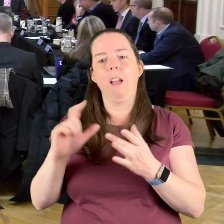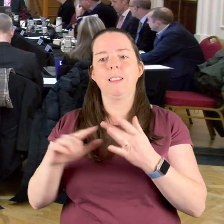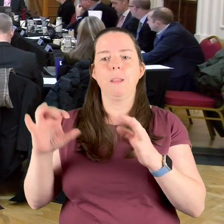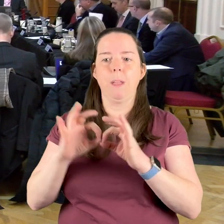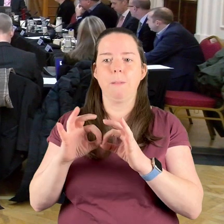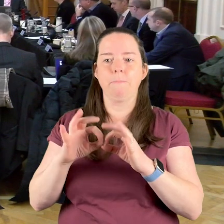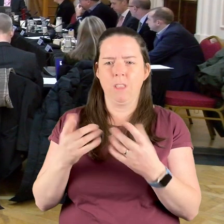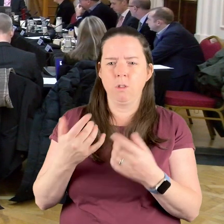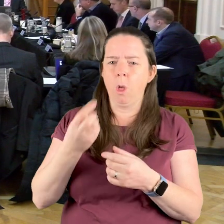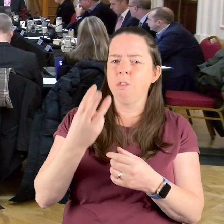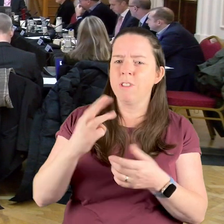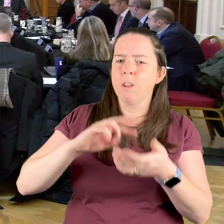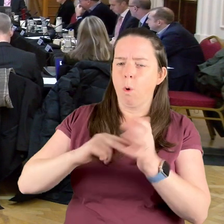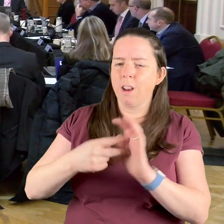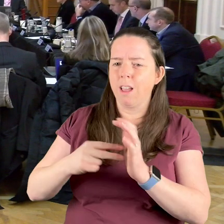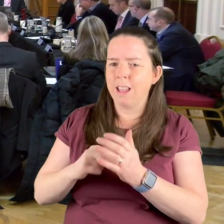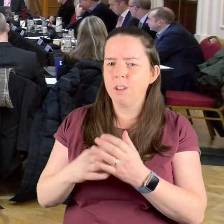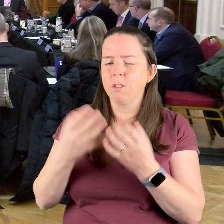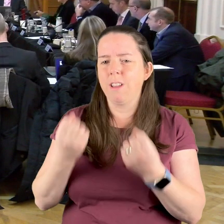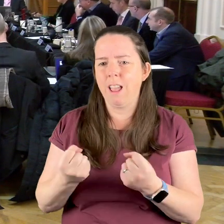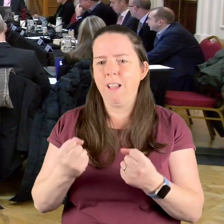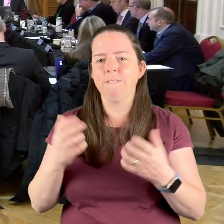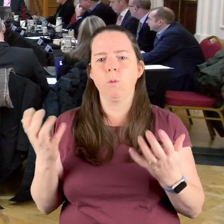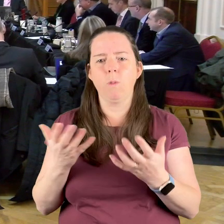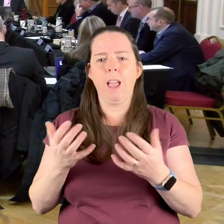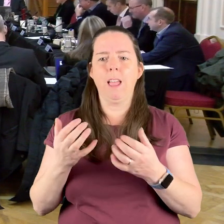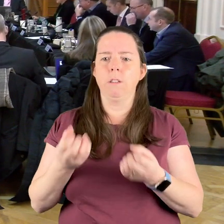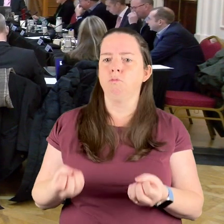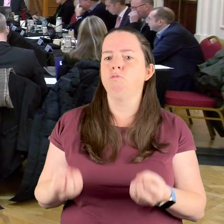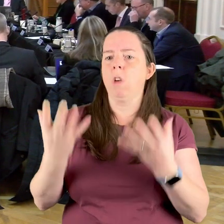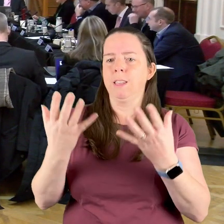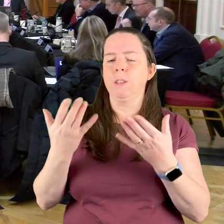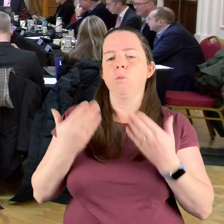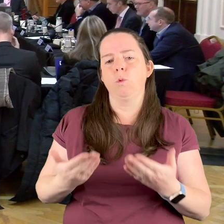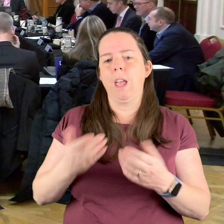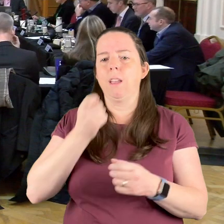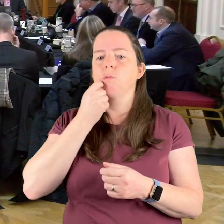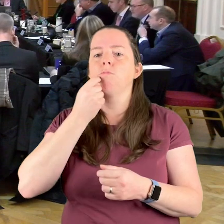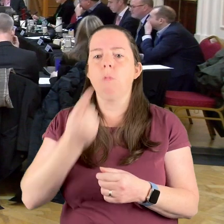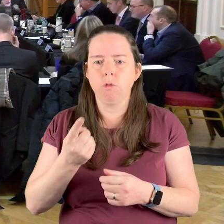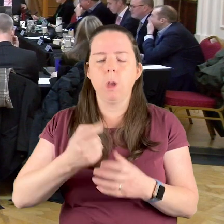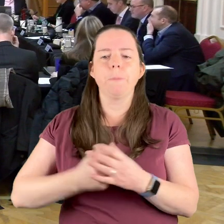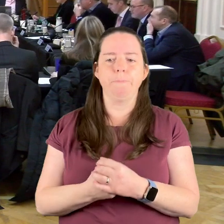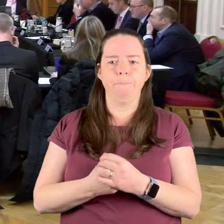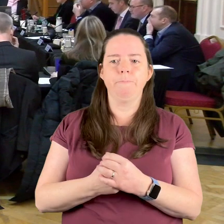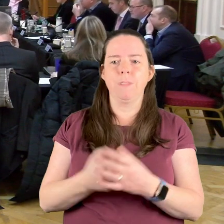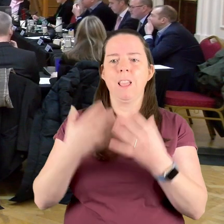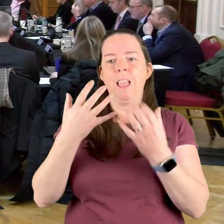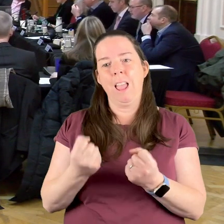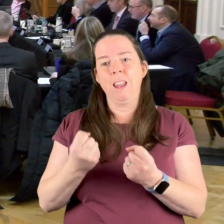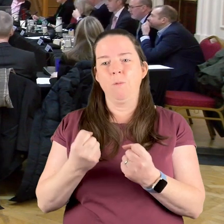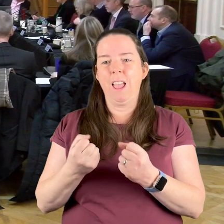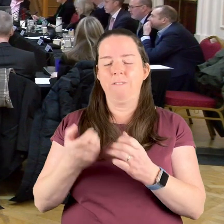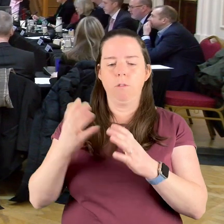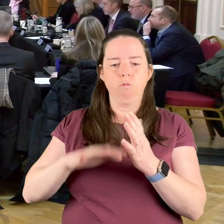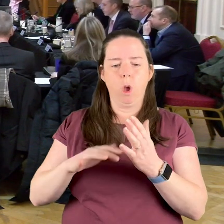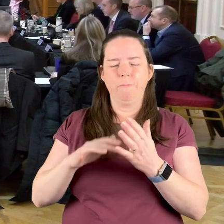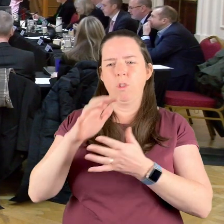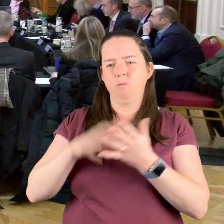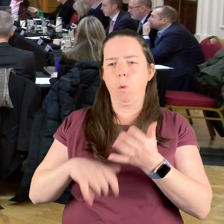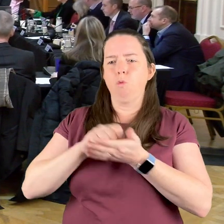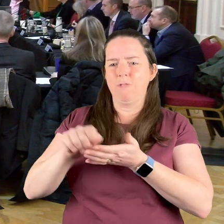ICB, so those are the three organisations where the Royal College of Nursing are striking to both today and